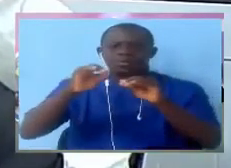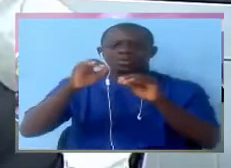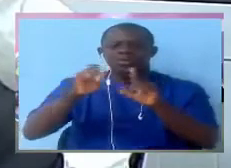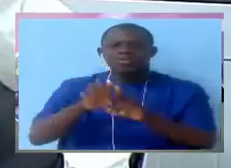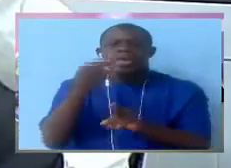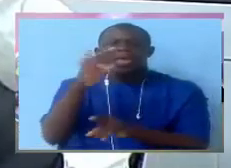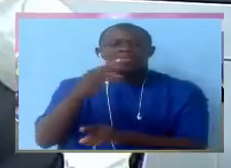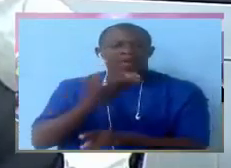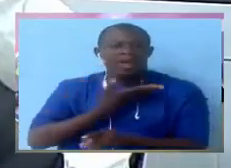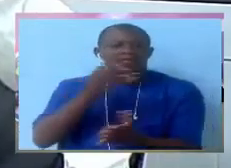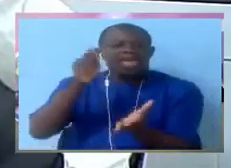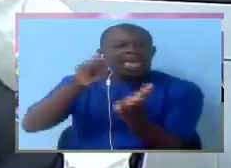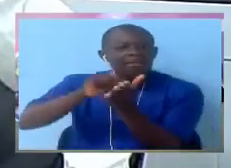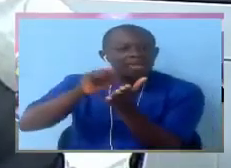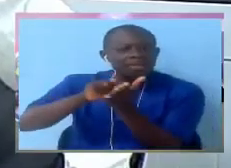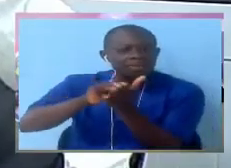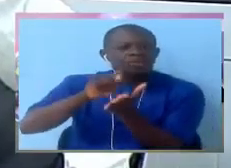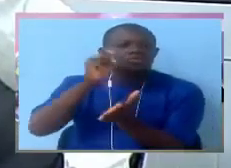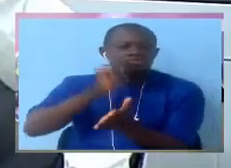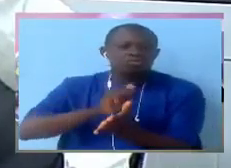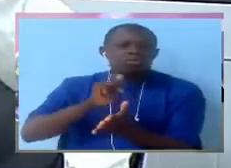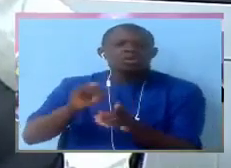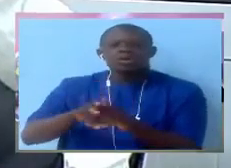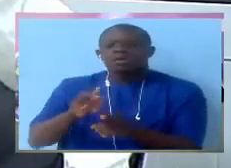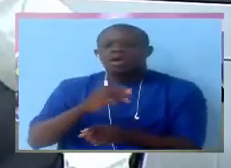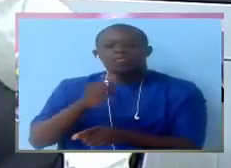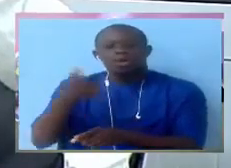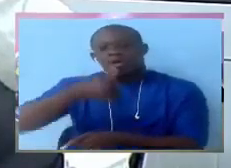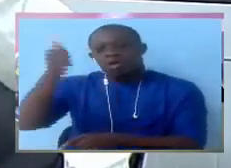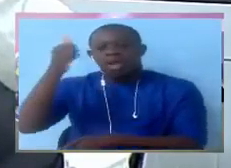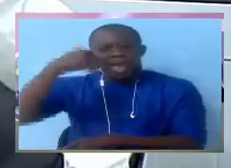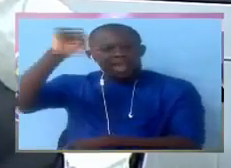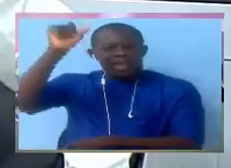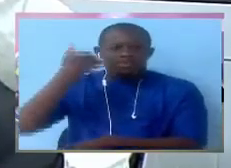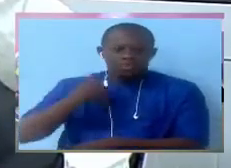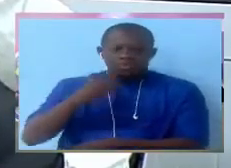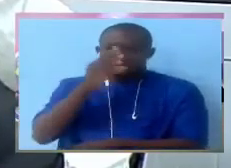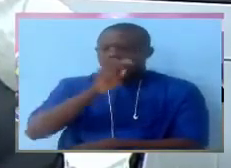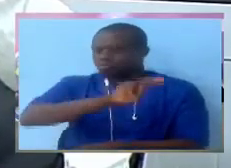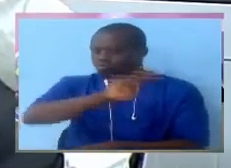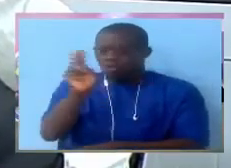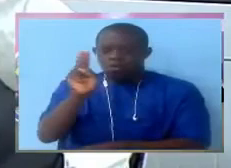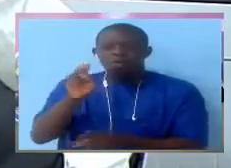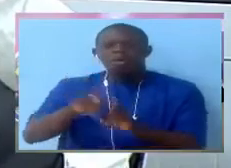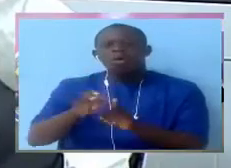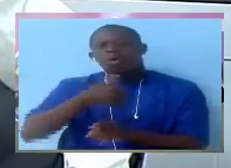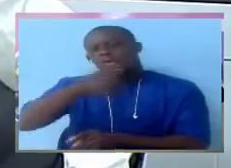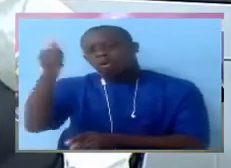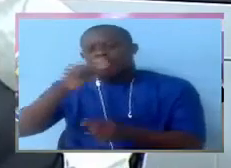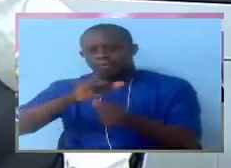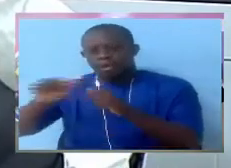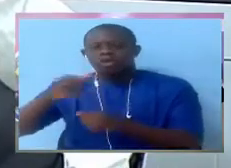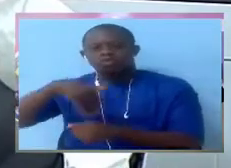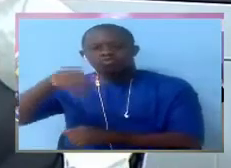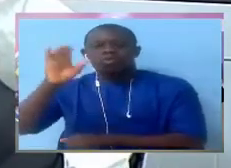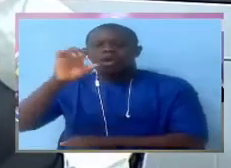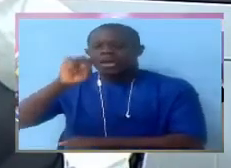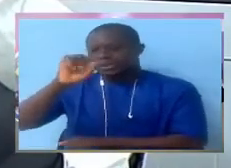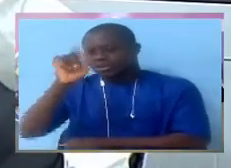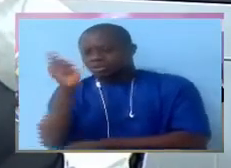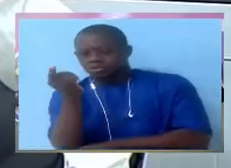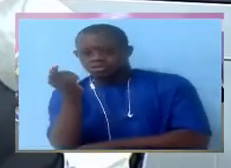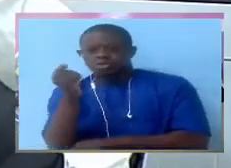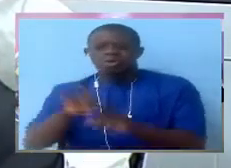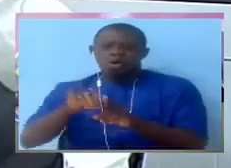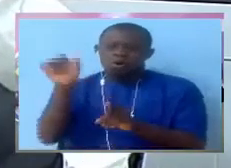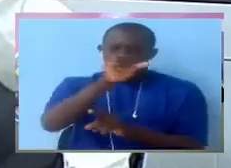but after ko toy ñu né no fuñu test ñu tassaré ñu dem sg ñu dem yundum ñun ñu remain at fajara am